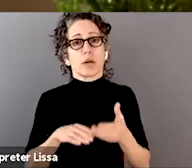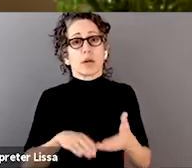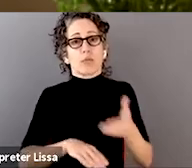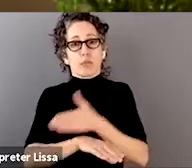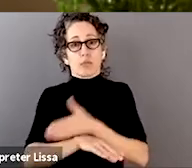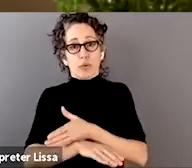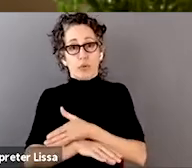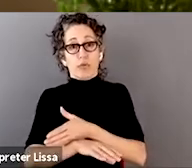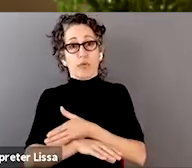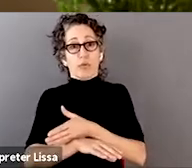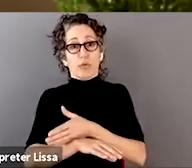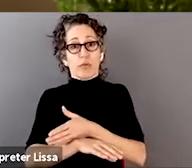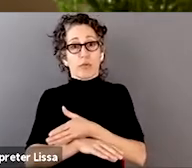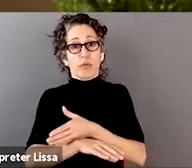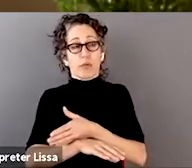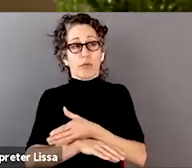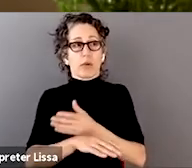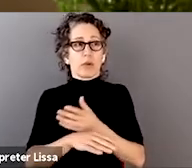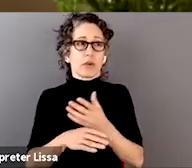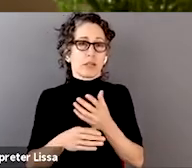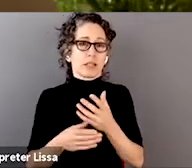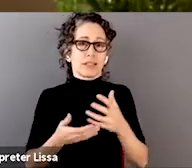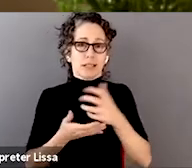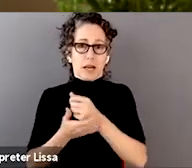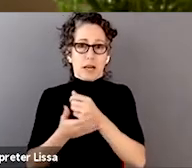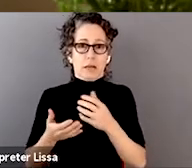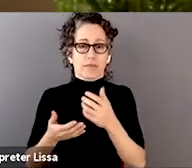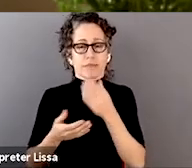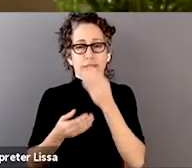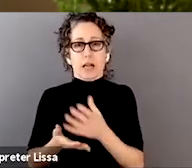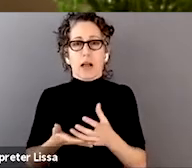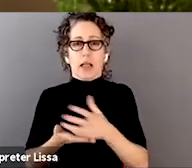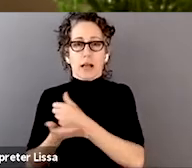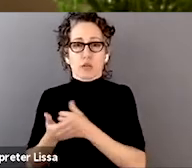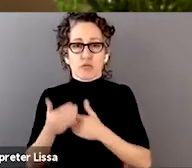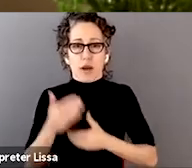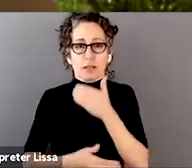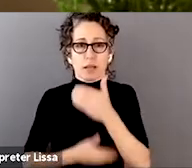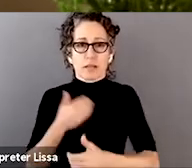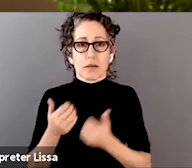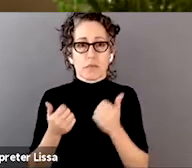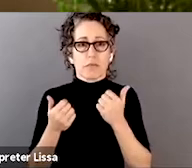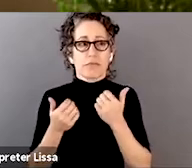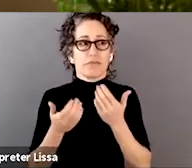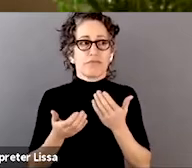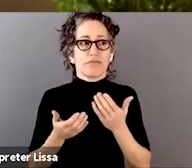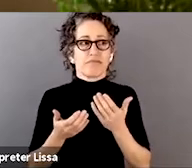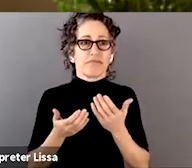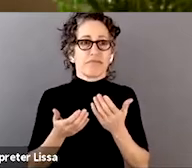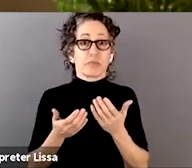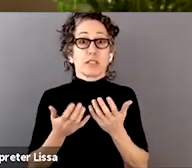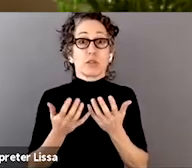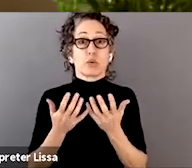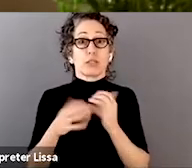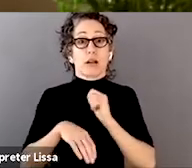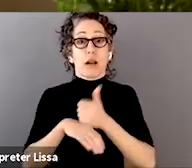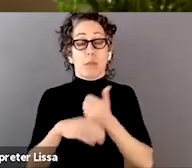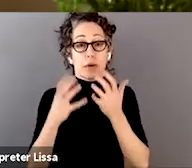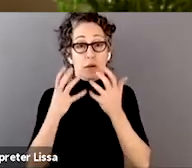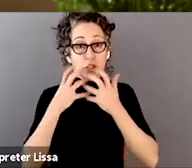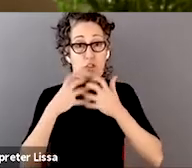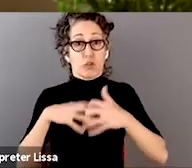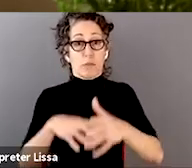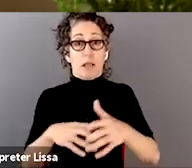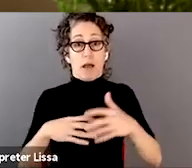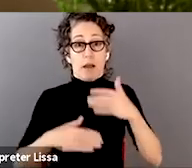chances of like streamlining these data collection processes. And one is to just ask questions, right? So basically, when